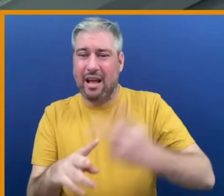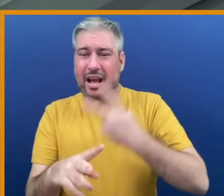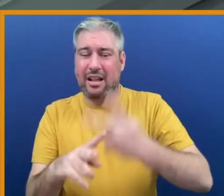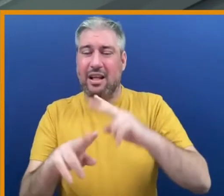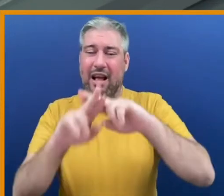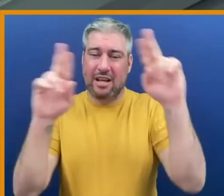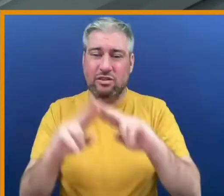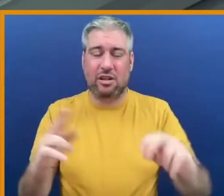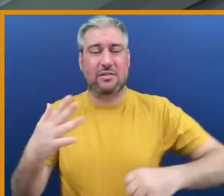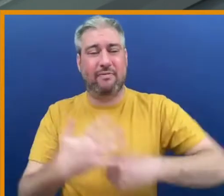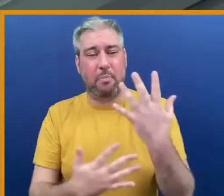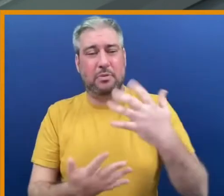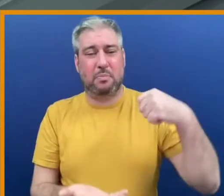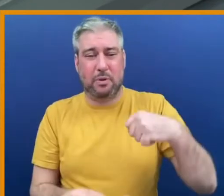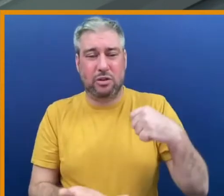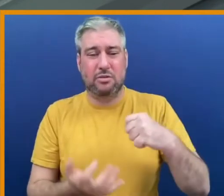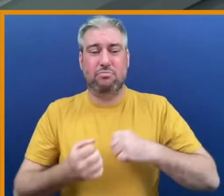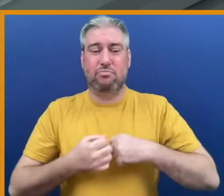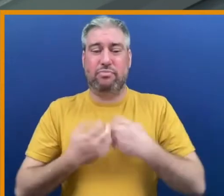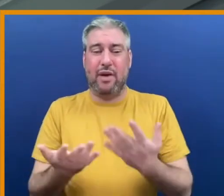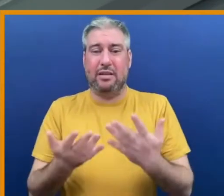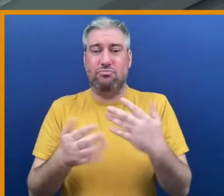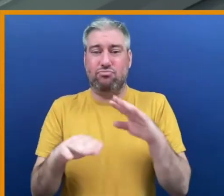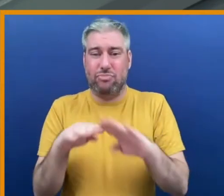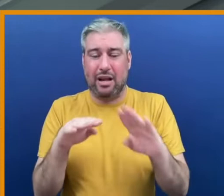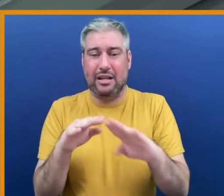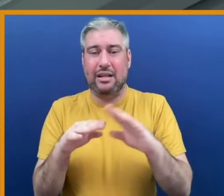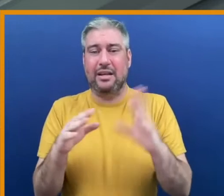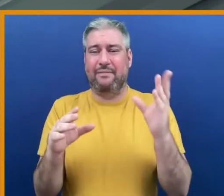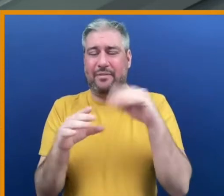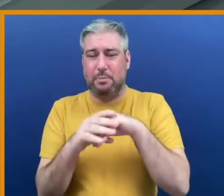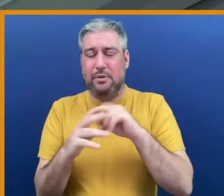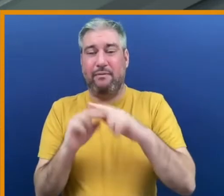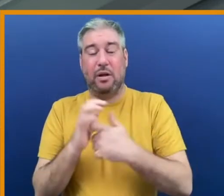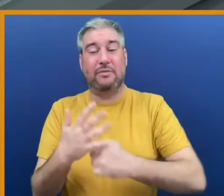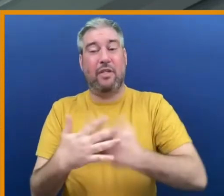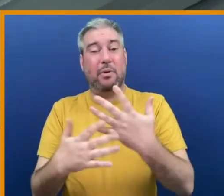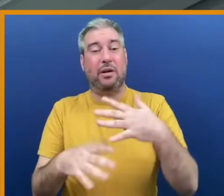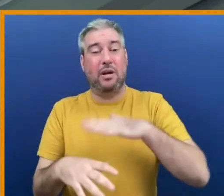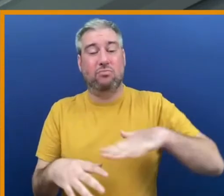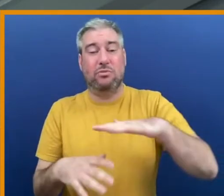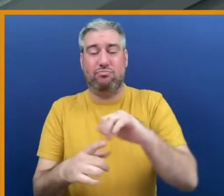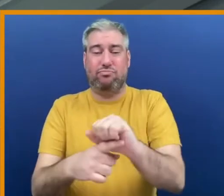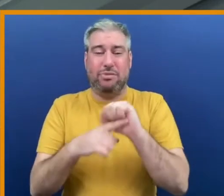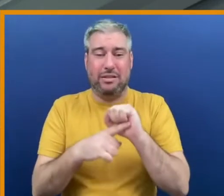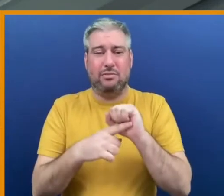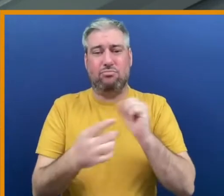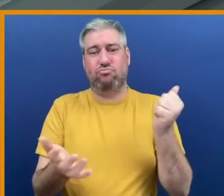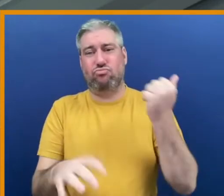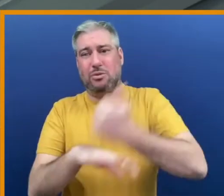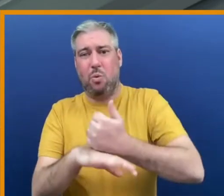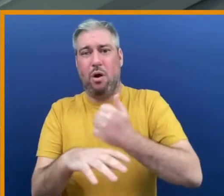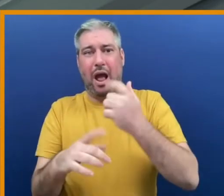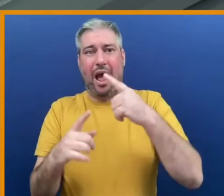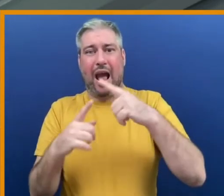the ecosystems, benefiting everyone. Only international cooperation can tackle this challenge, with each country